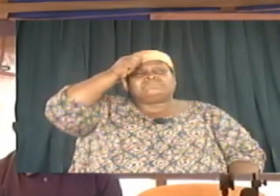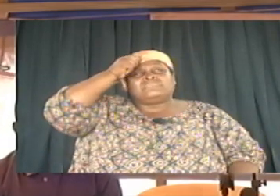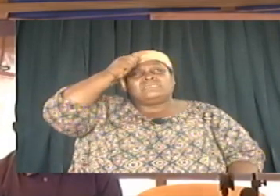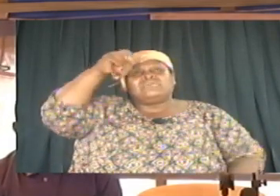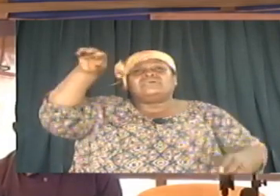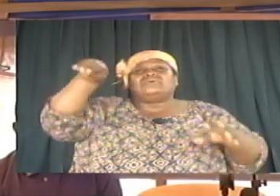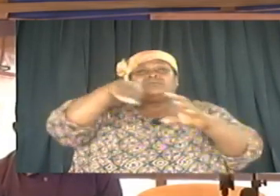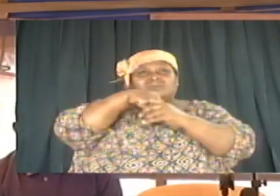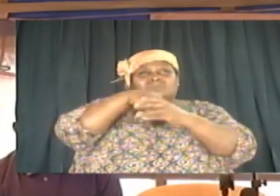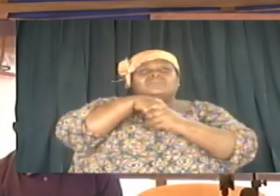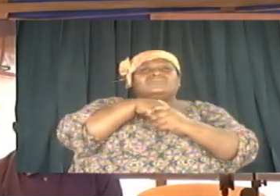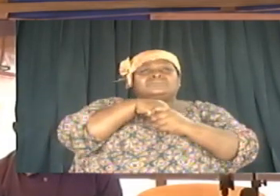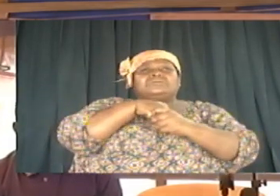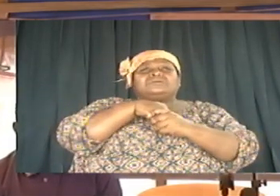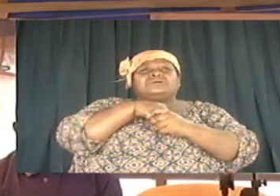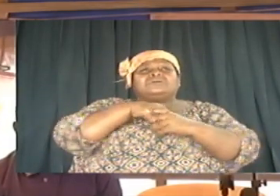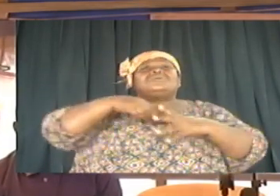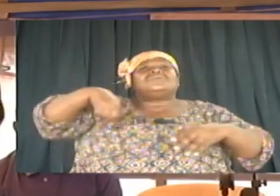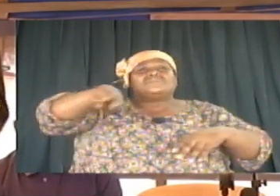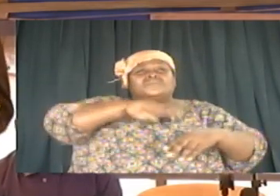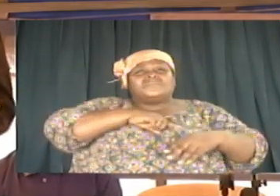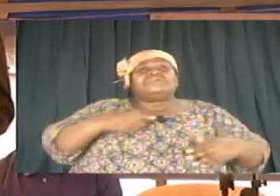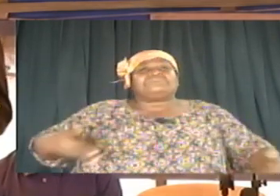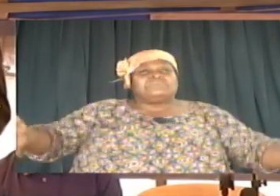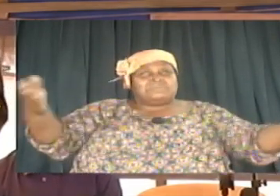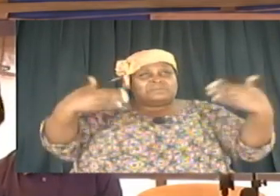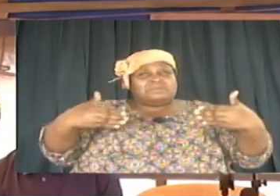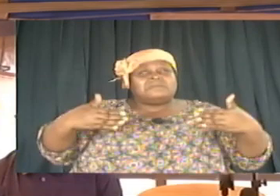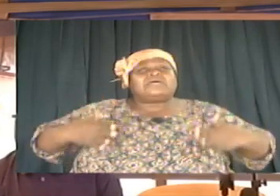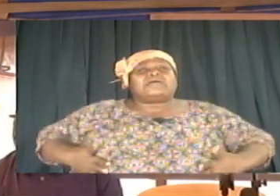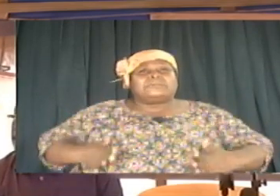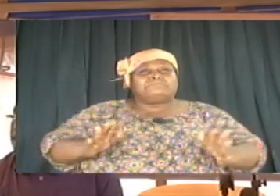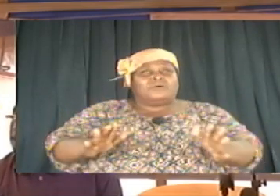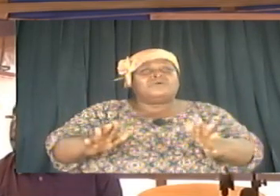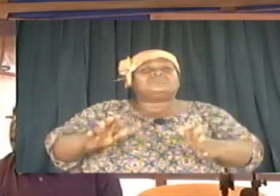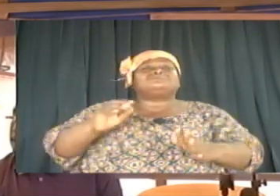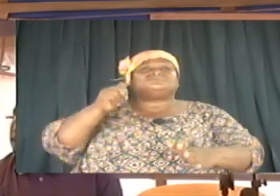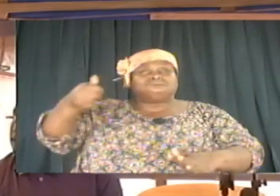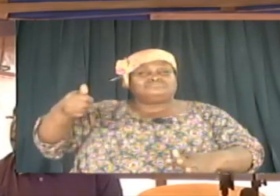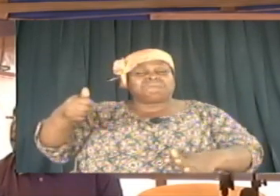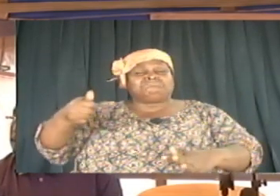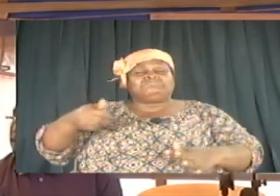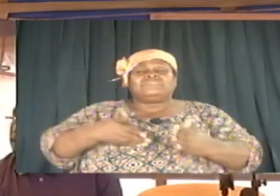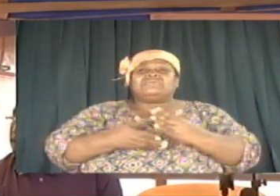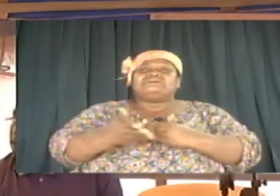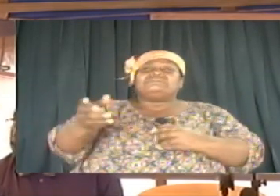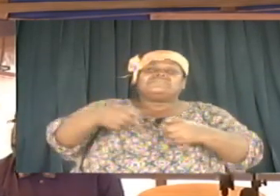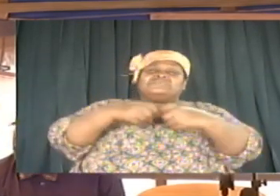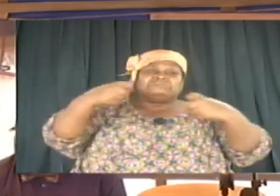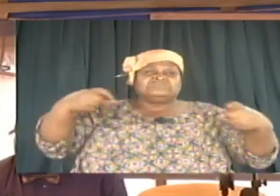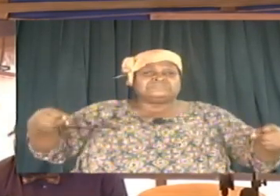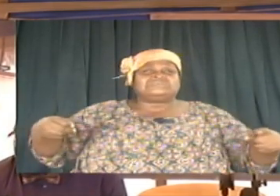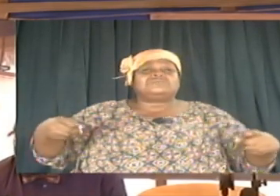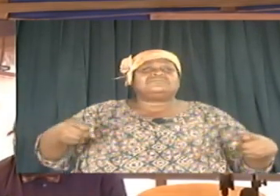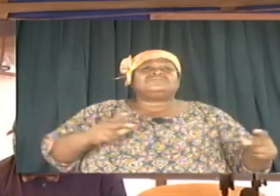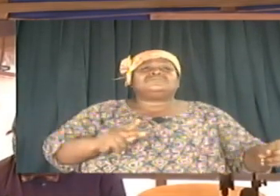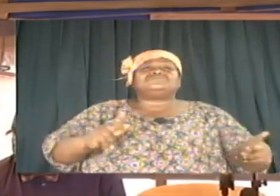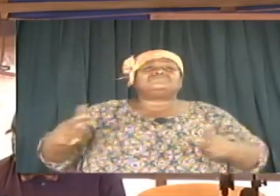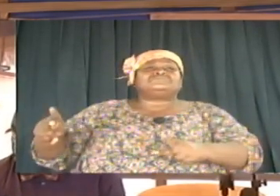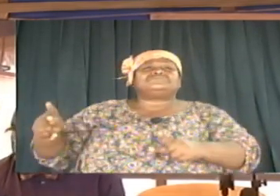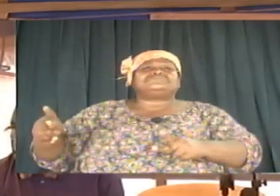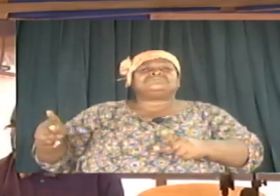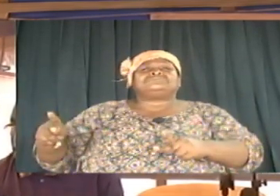including those of us today and those who will come tomorrow, their sins were placed on his